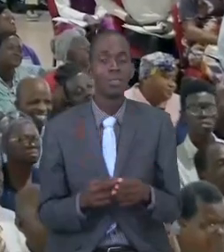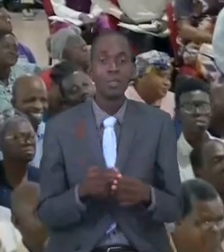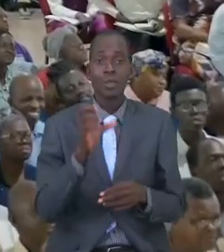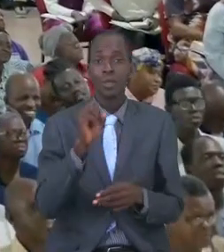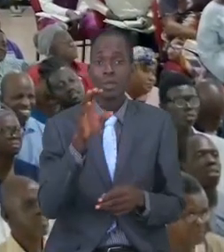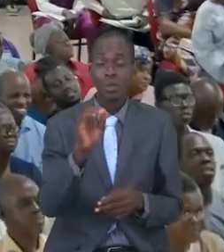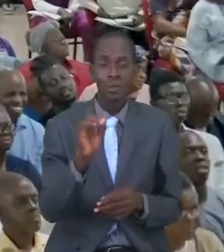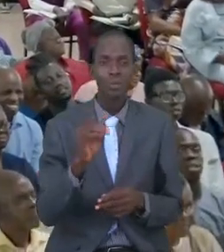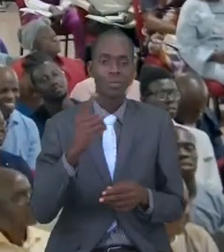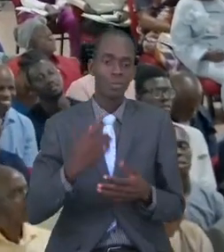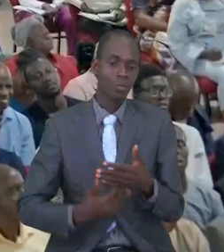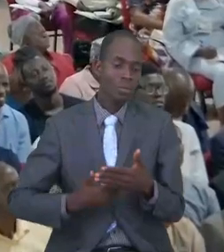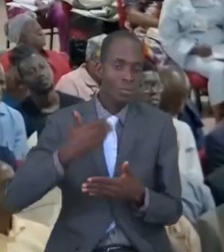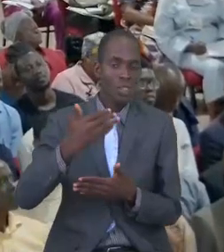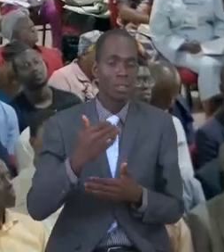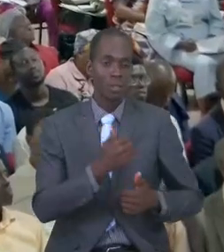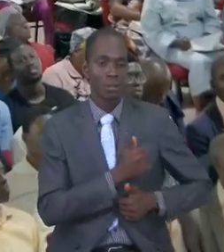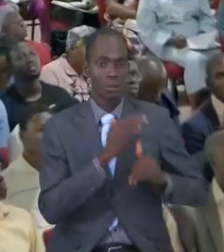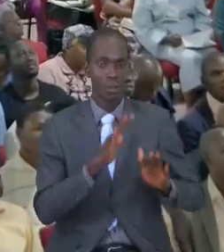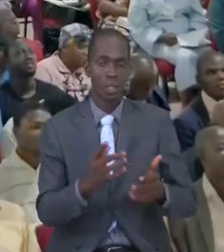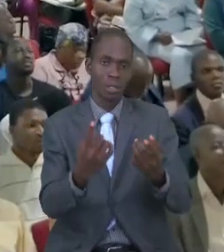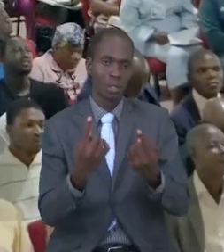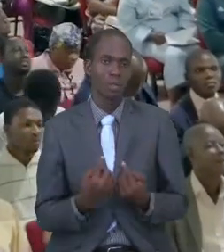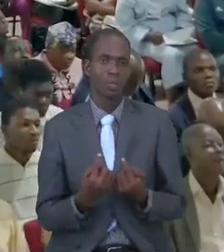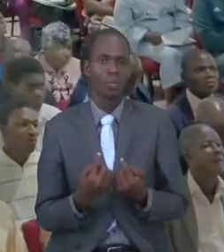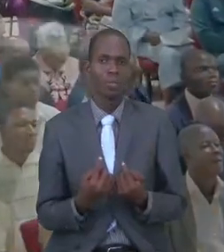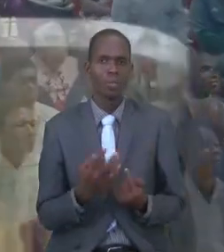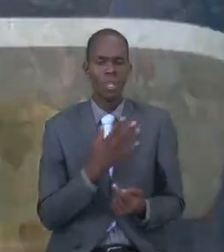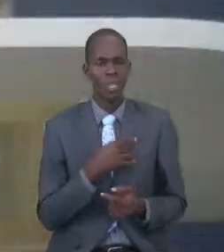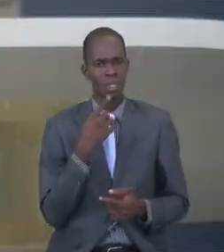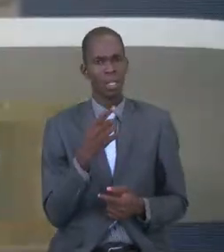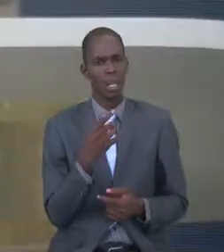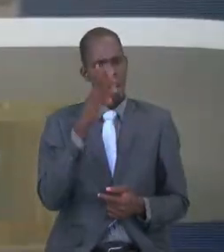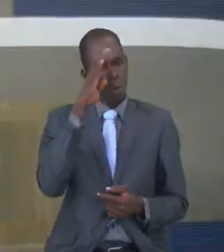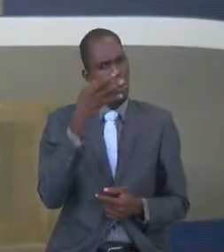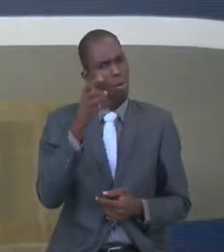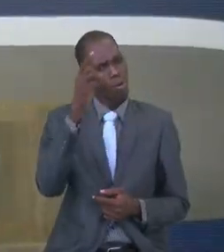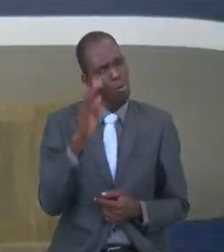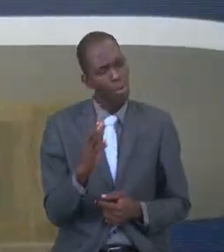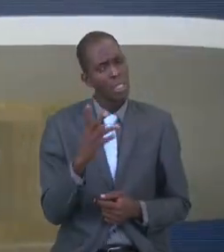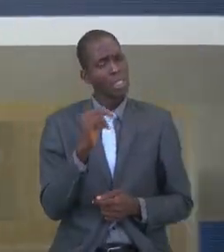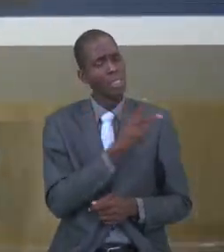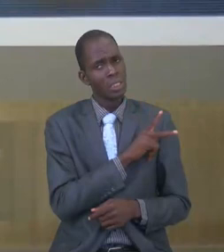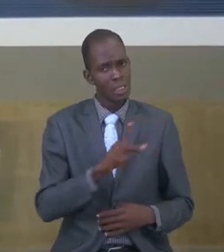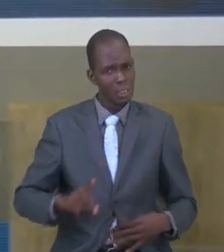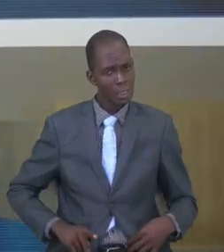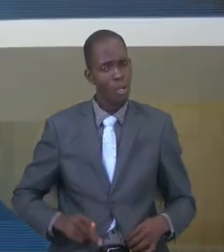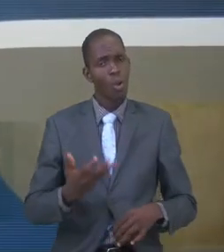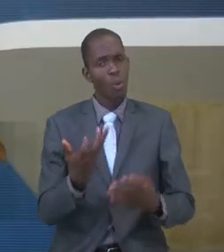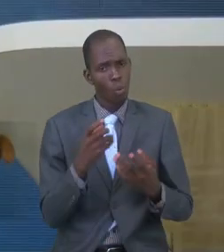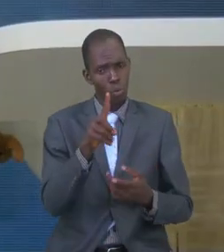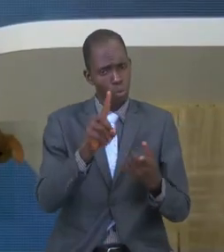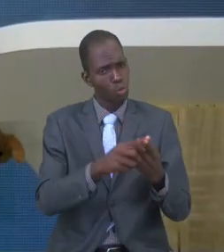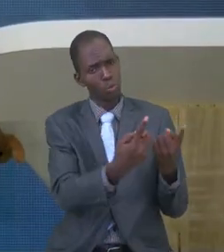the next came and said, man of God, the king wants you to come